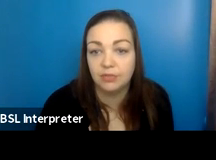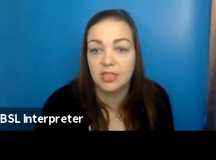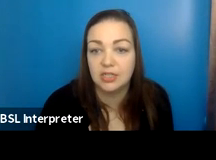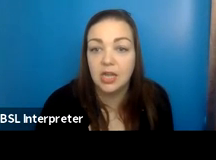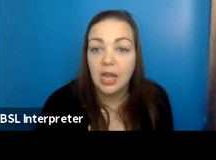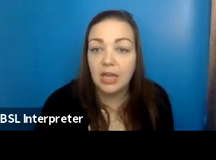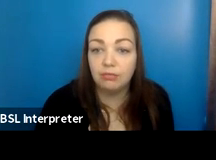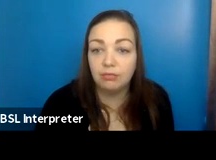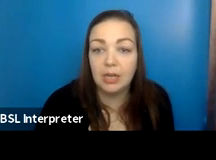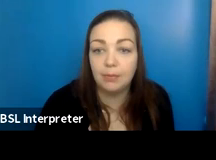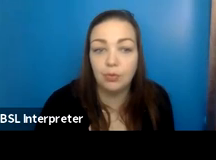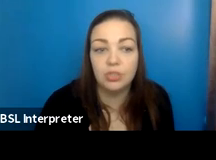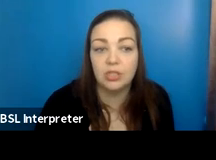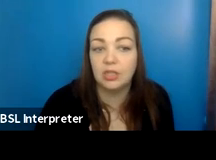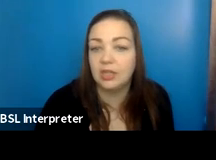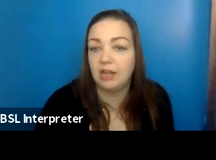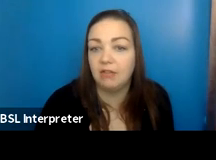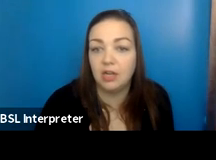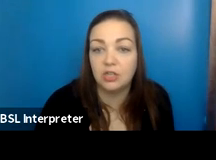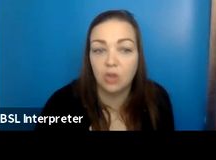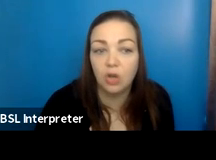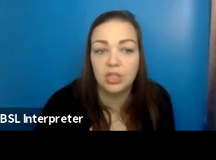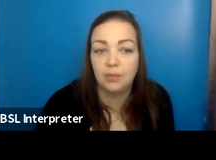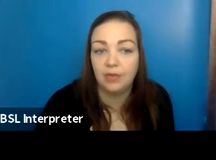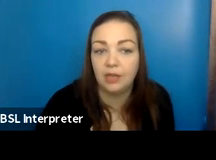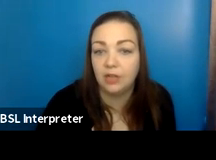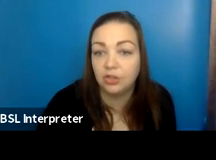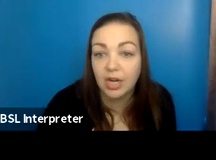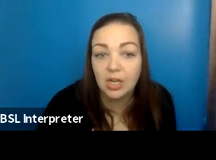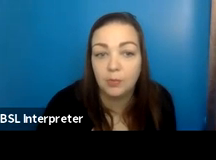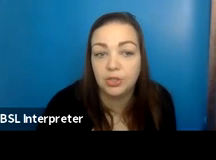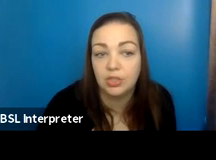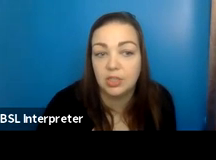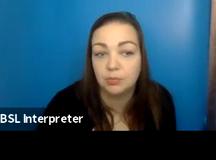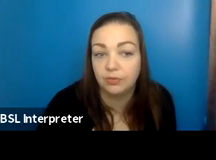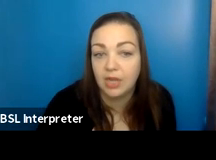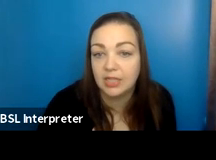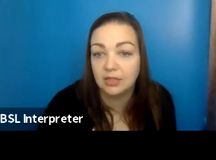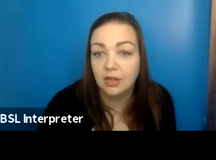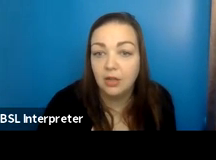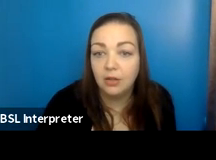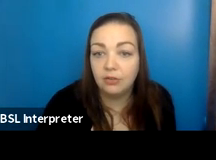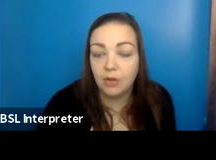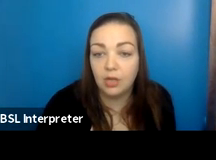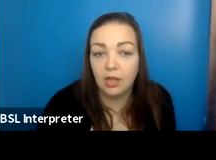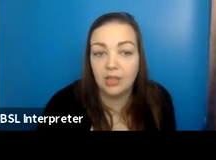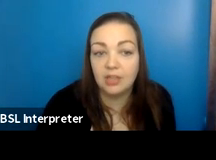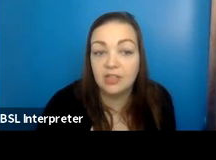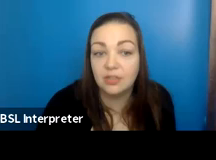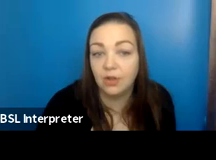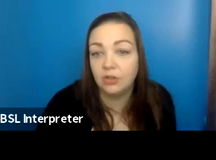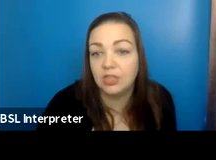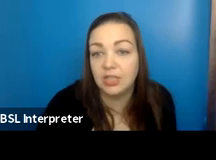making differences. It's really important that there are scholarships and training opportunities provided so that